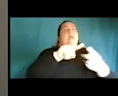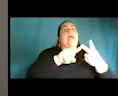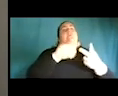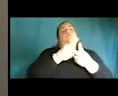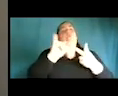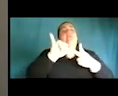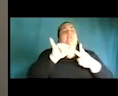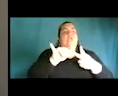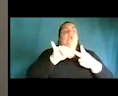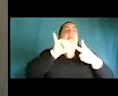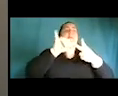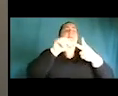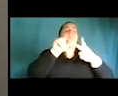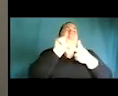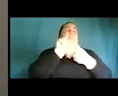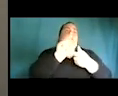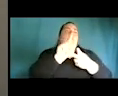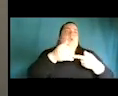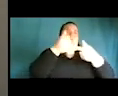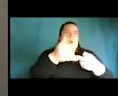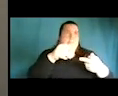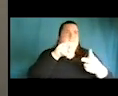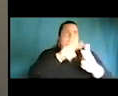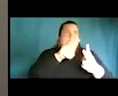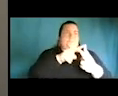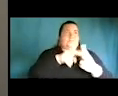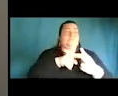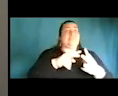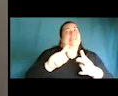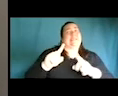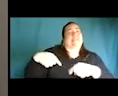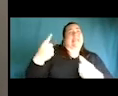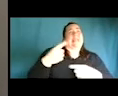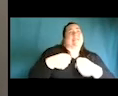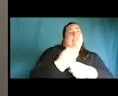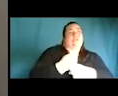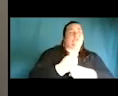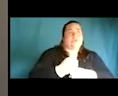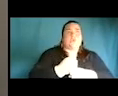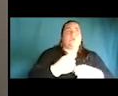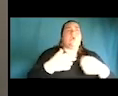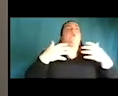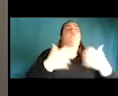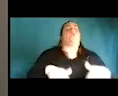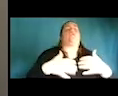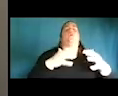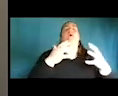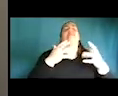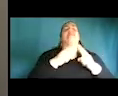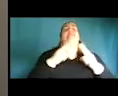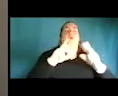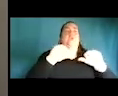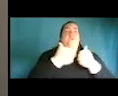Award. You know, the last year has been an incredibly challenging environment for excellence in